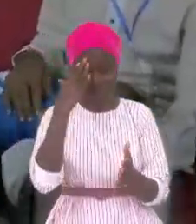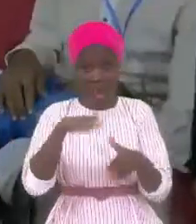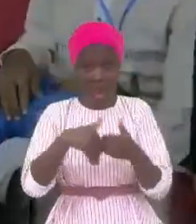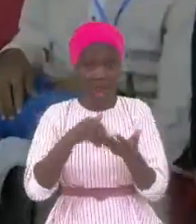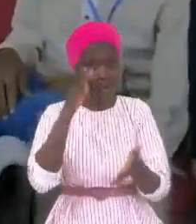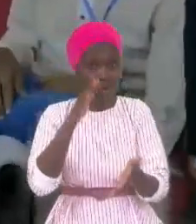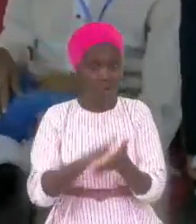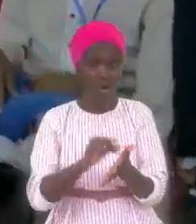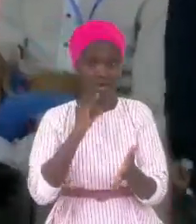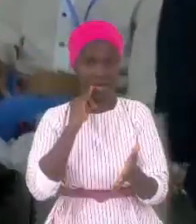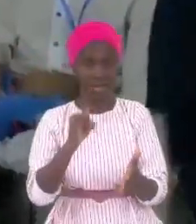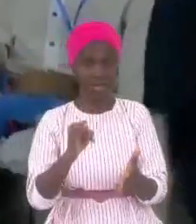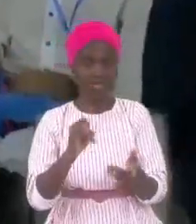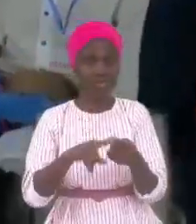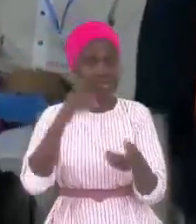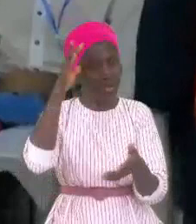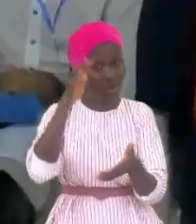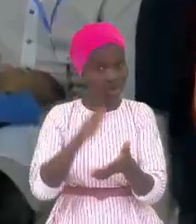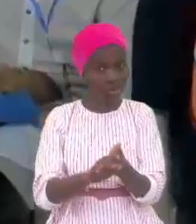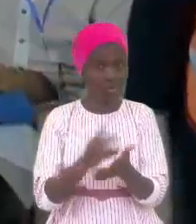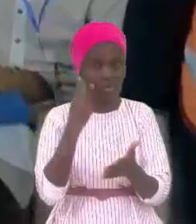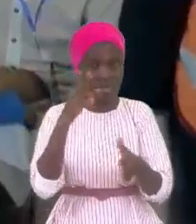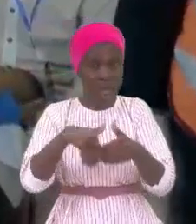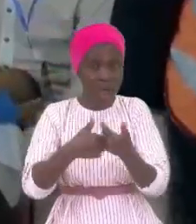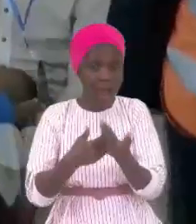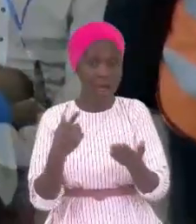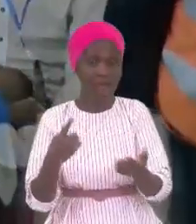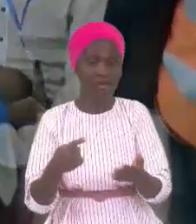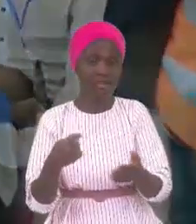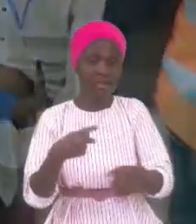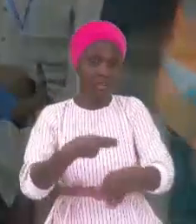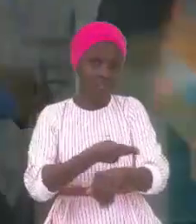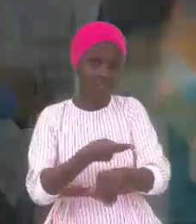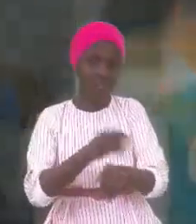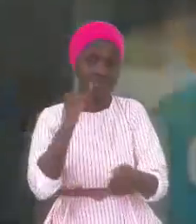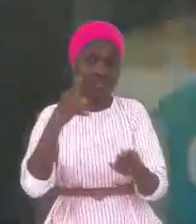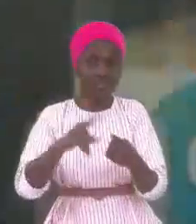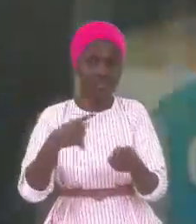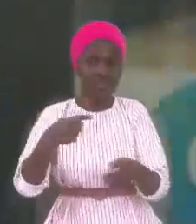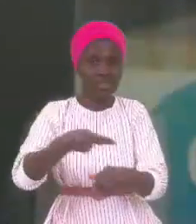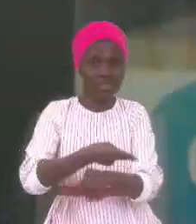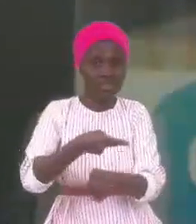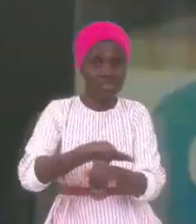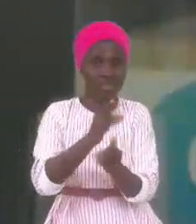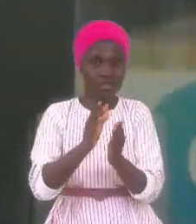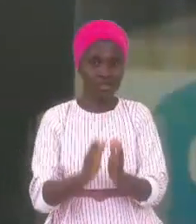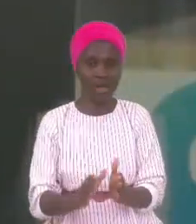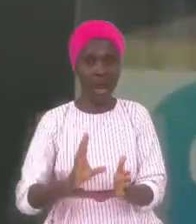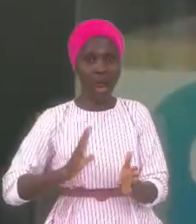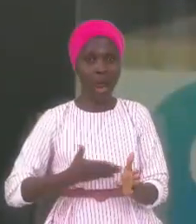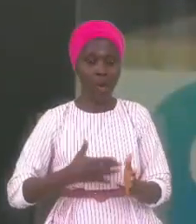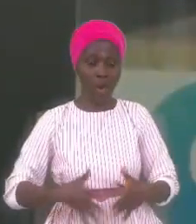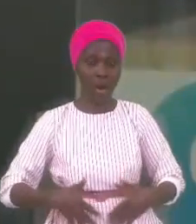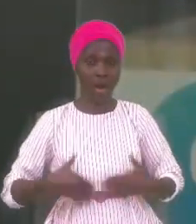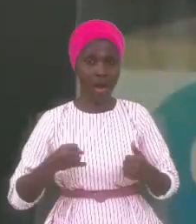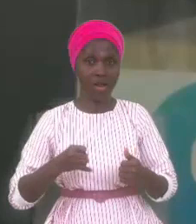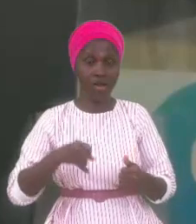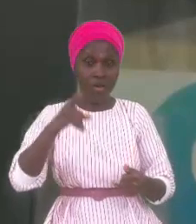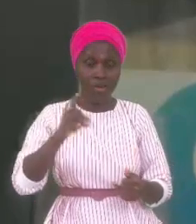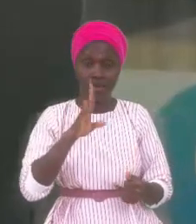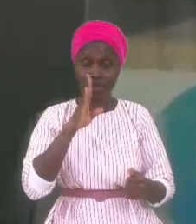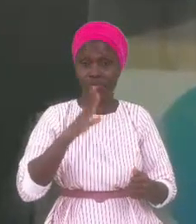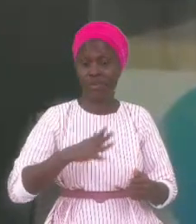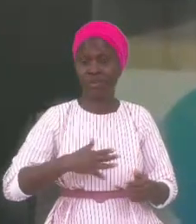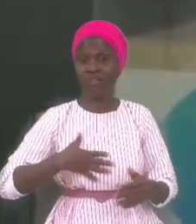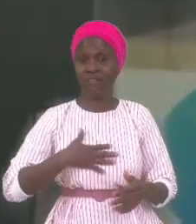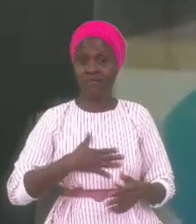the flock is to the shepherd. Pleasant. And our lives are supposed to be pleasant and pleasing. That